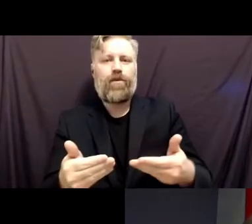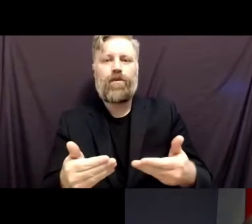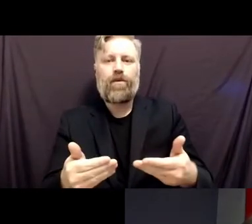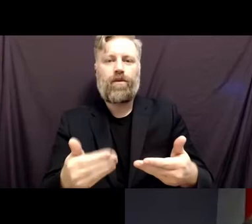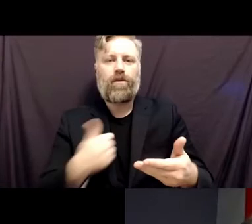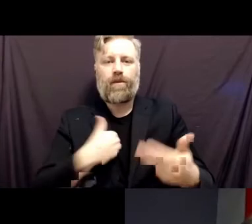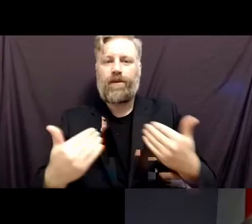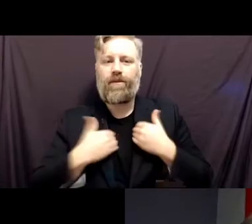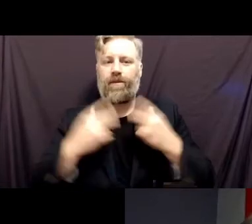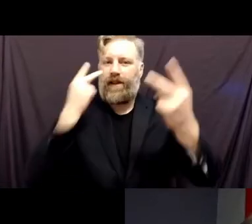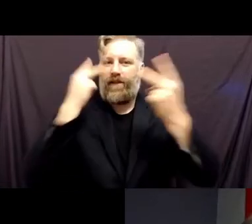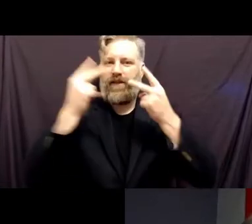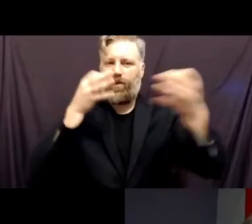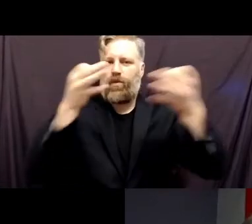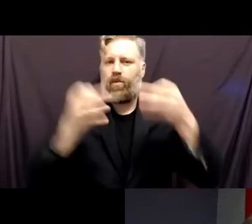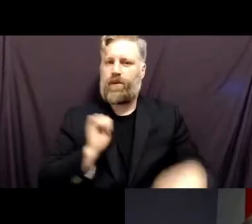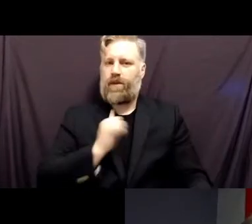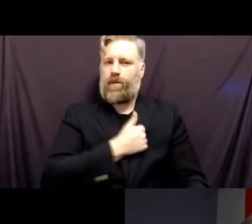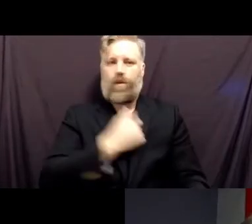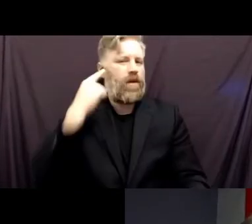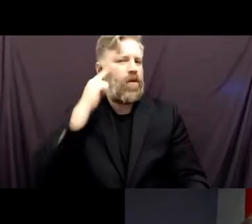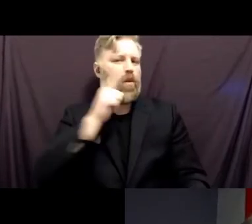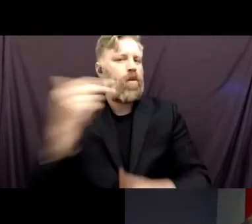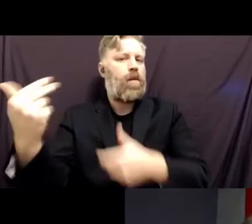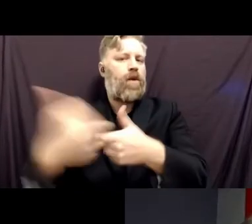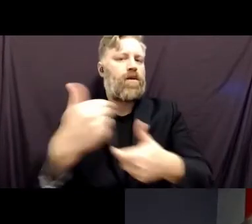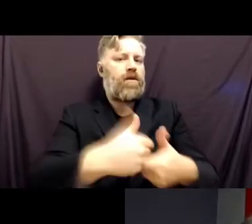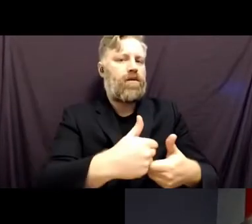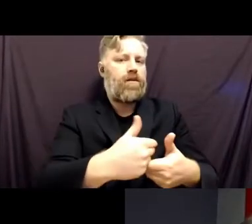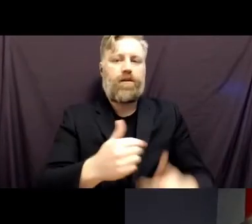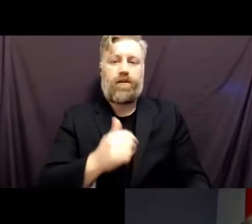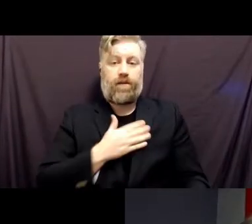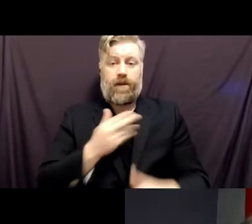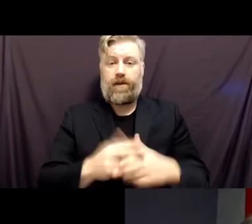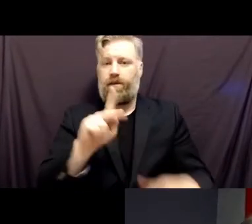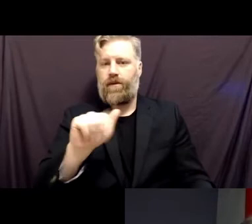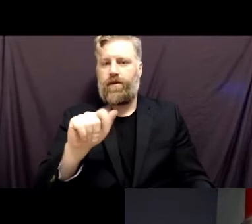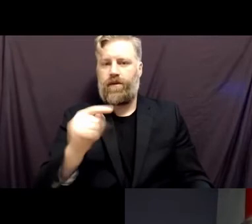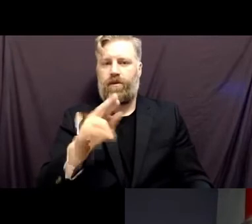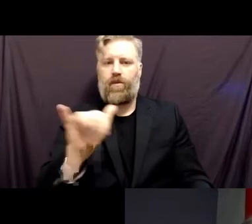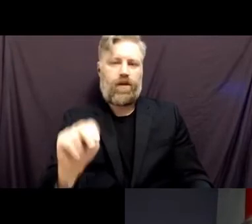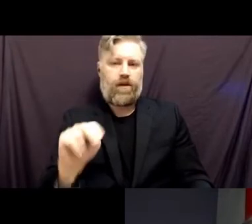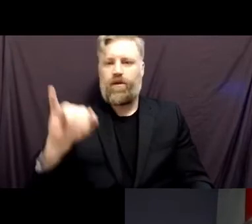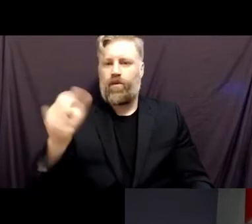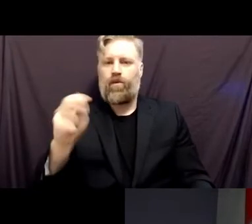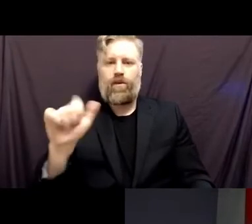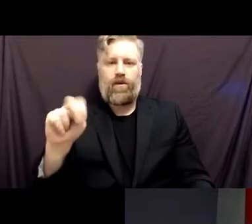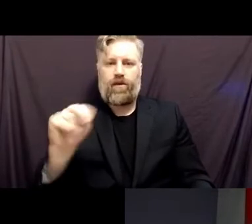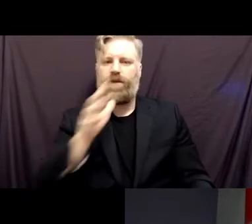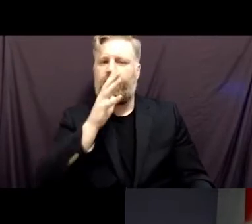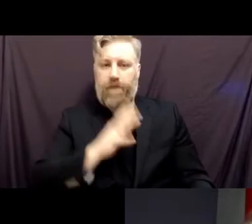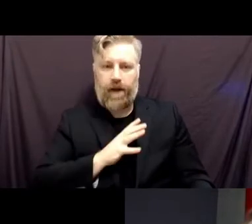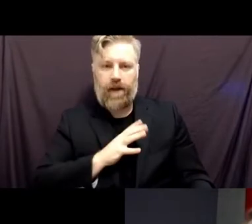visual description of ourselves for our participants. So my name is Katherine Johnson. I am a female in